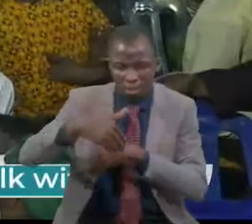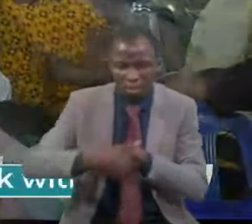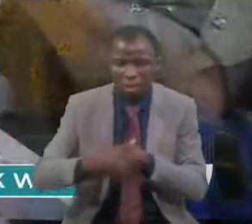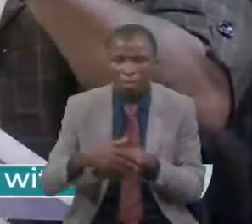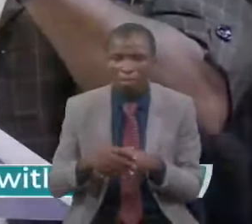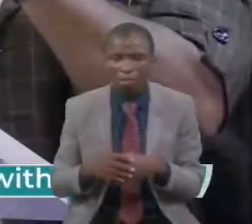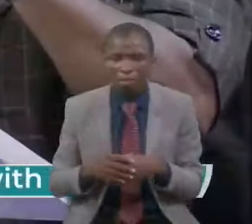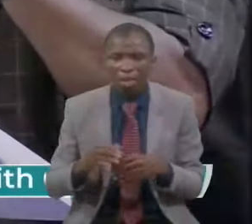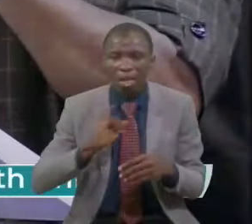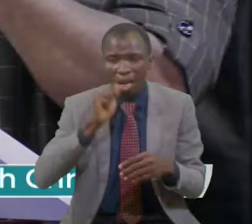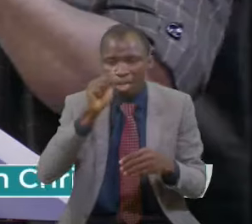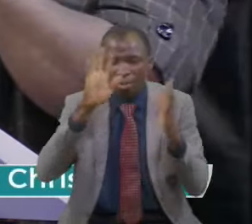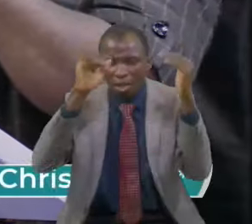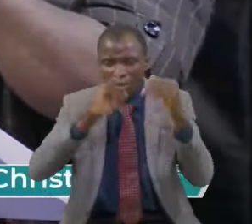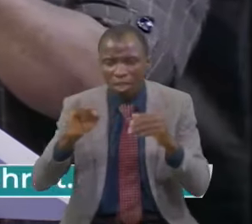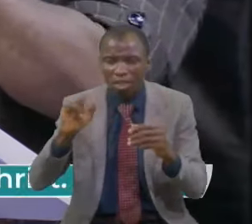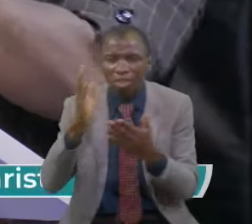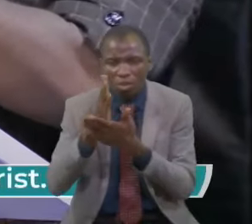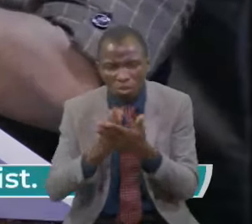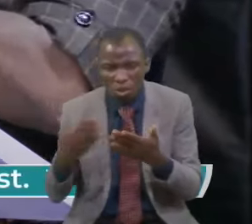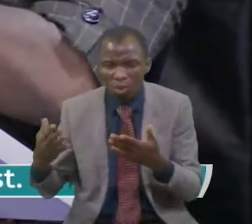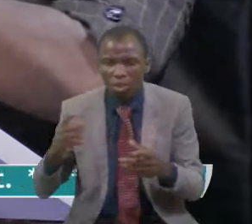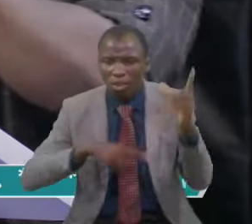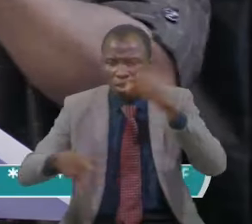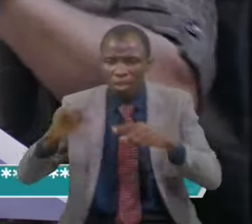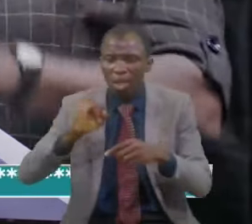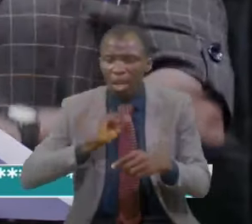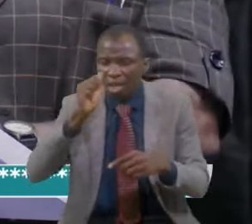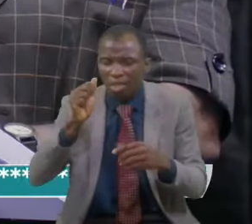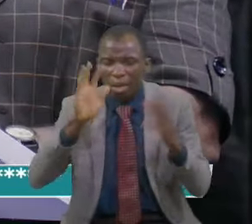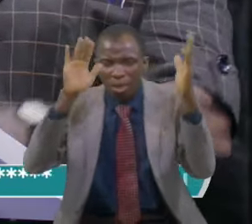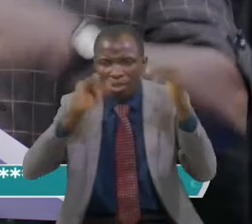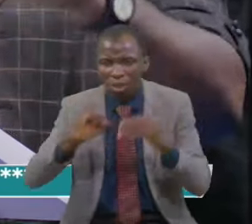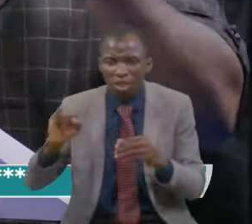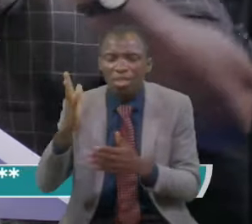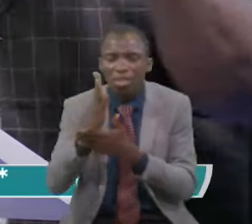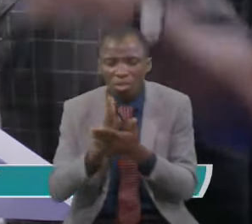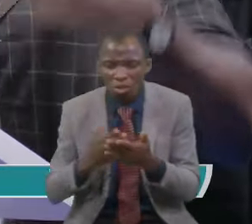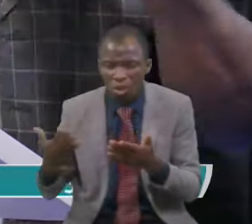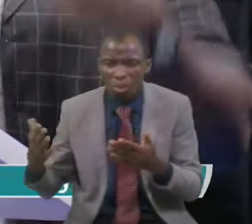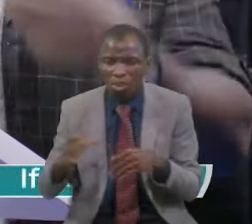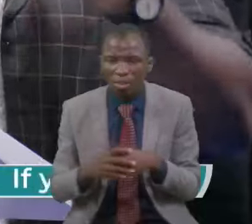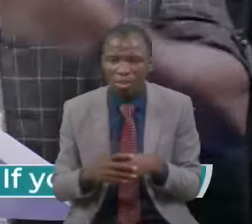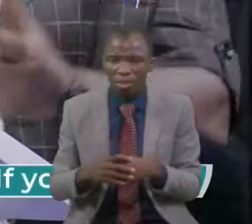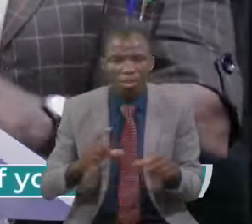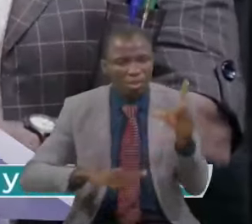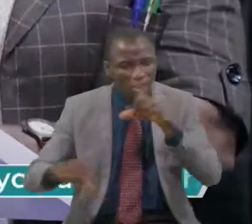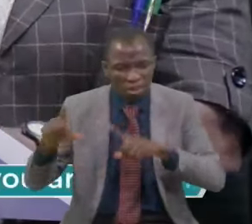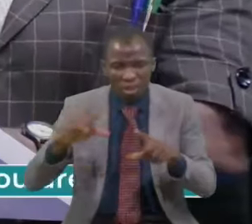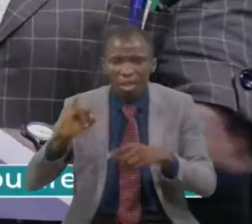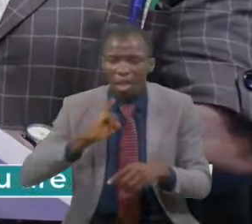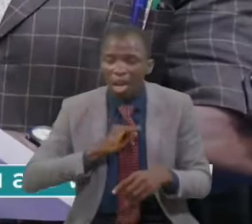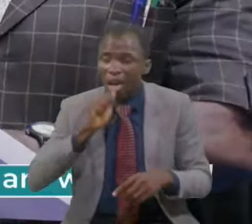something. I said, I am expecting something. I said, I am expecting